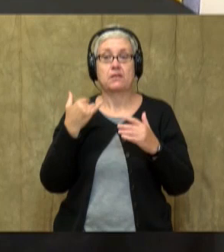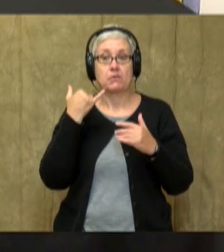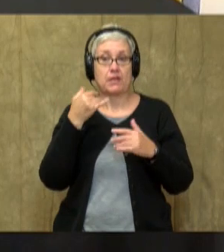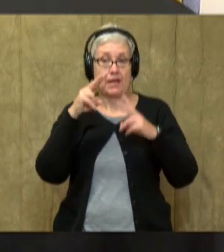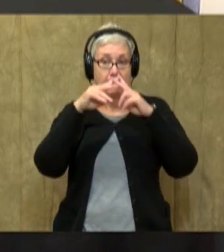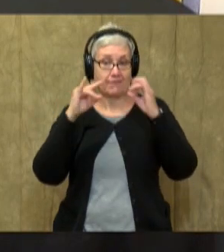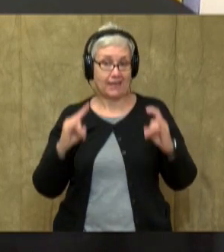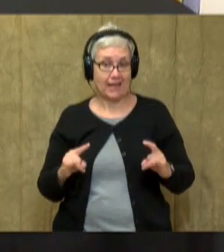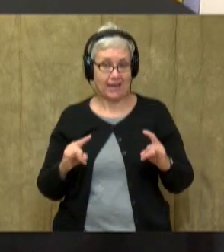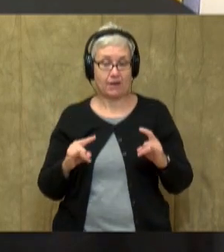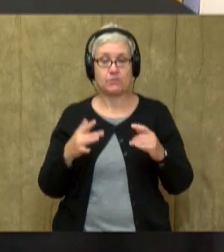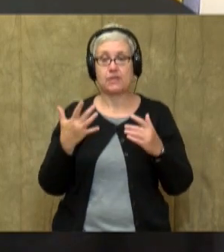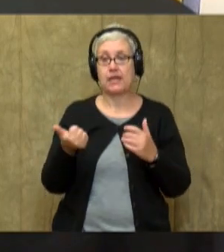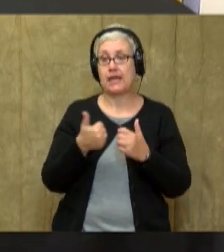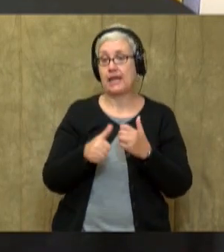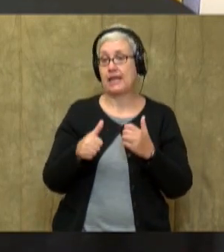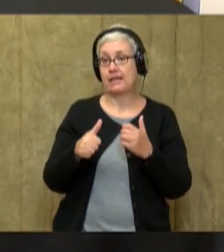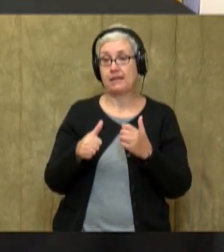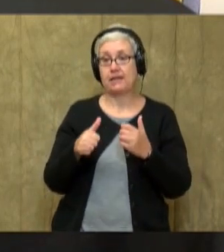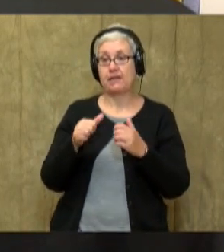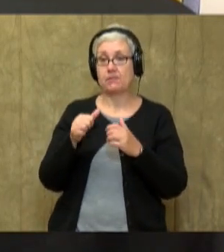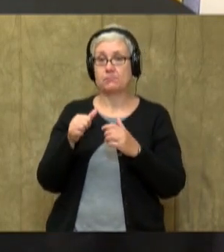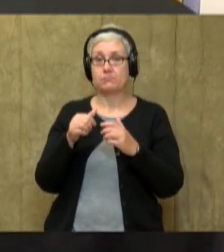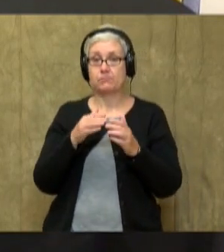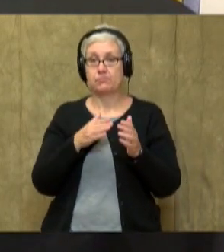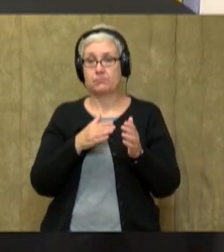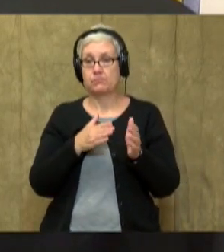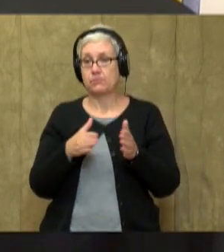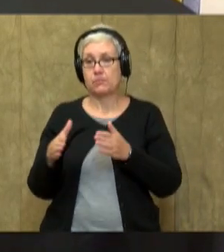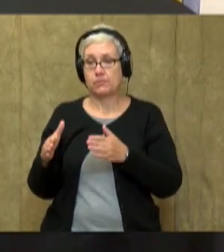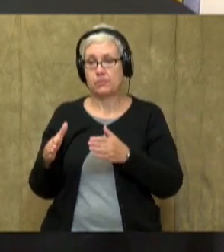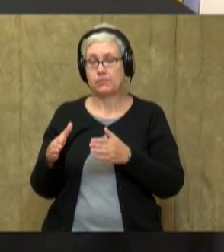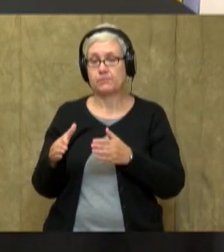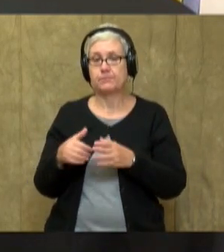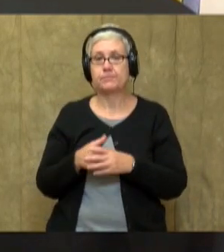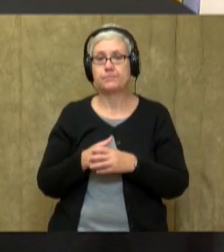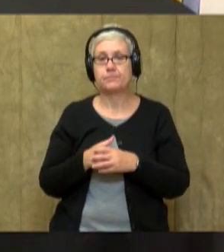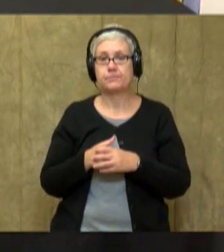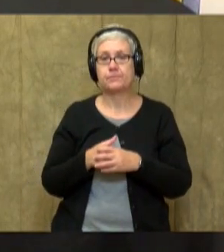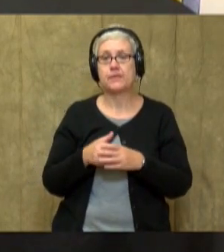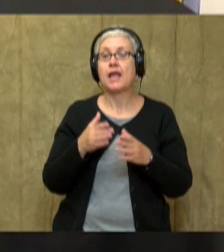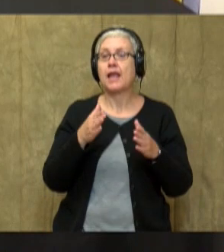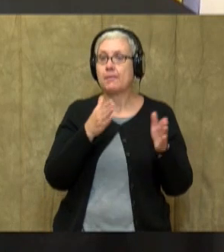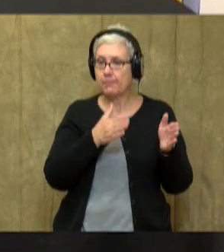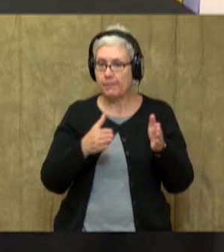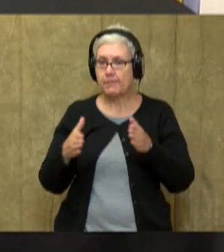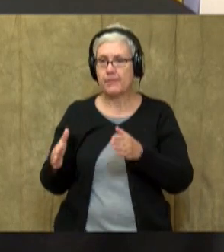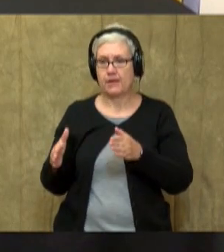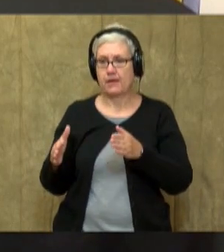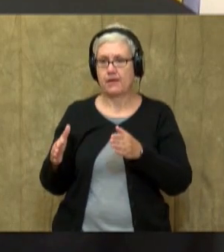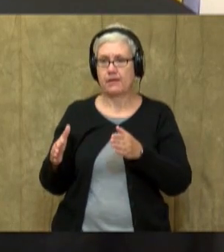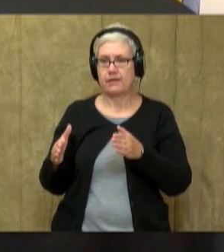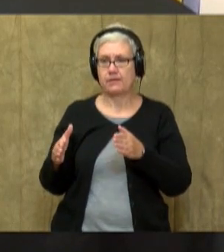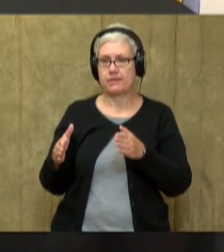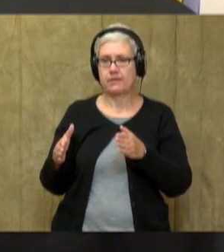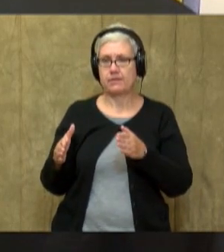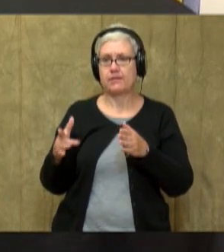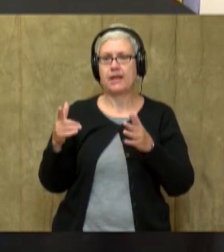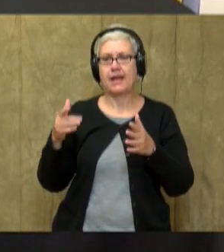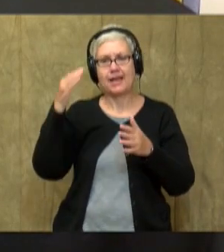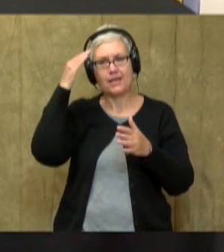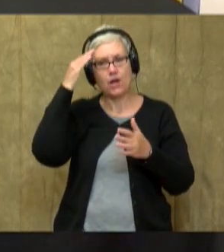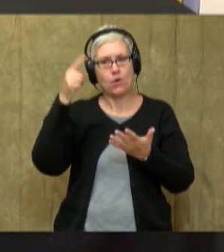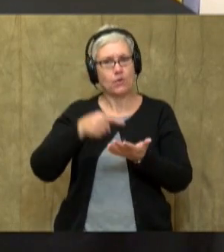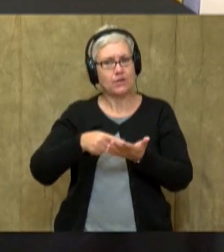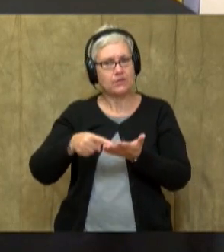they may have that you might be interested in, and go ahead and plan accordingly, knowing that, you know, some of the things that we discussed today